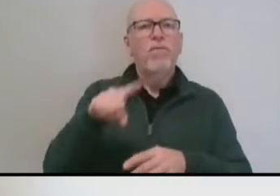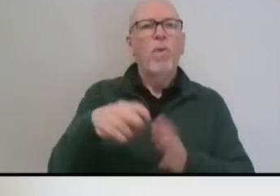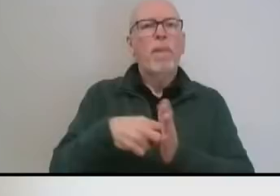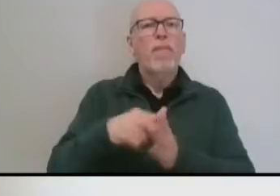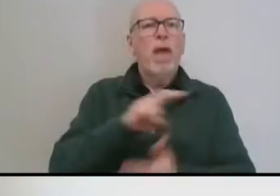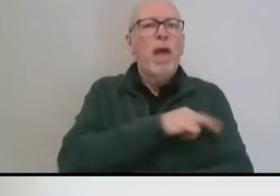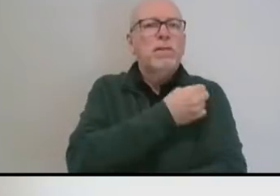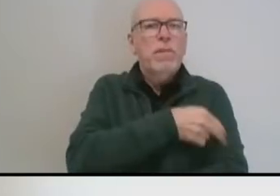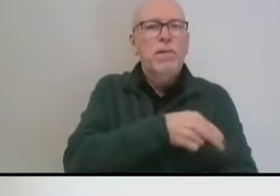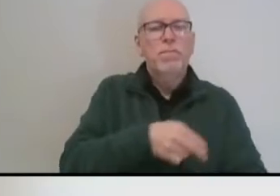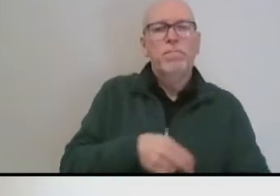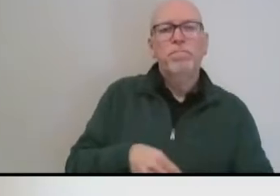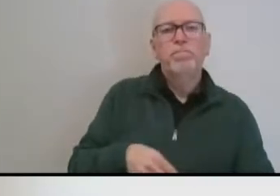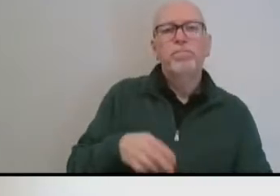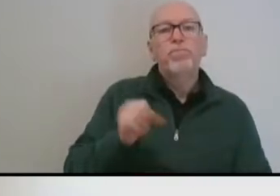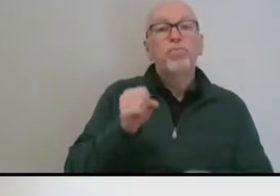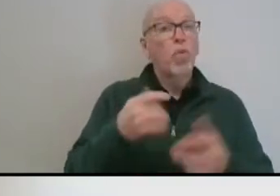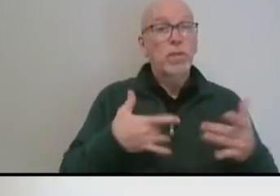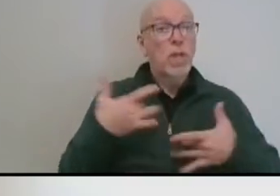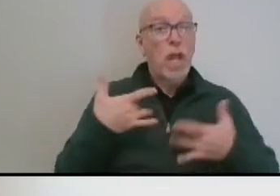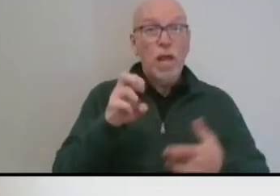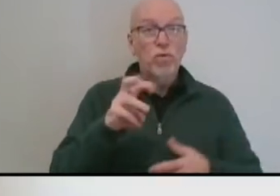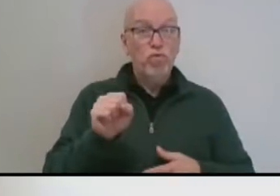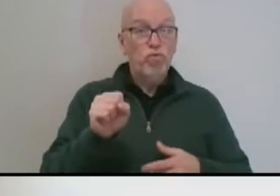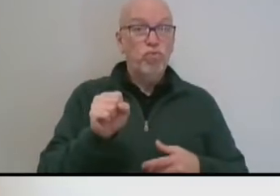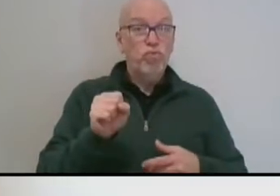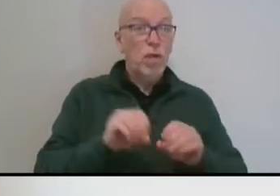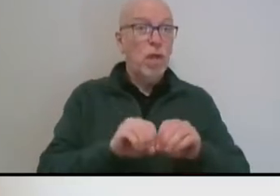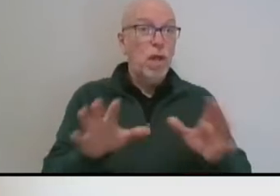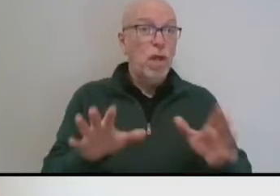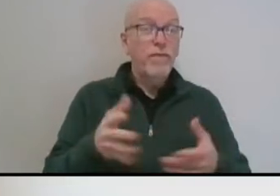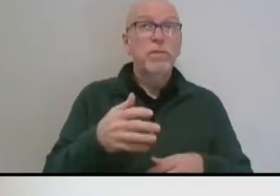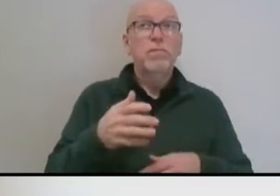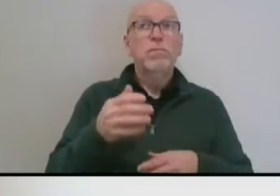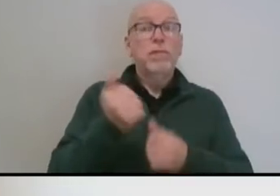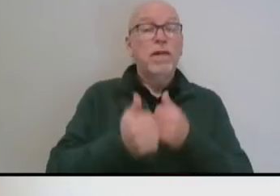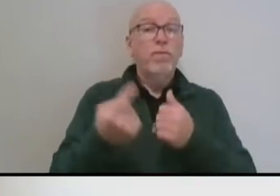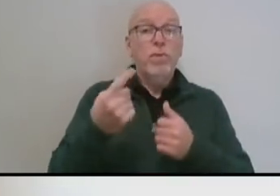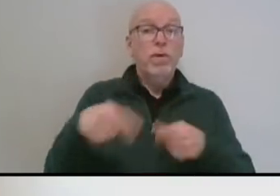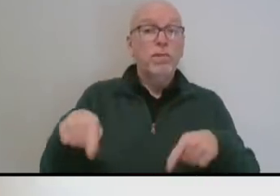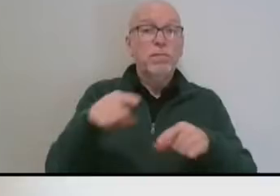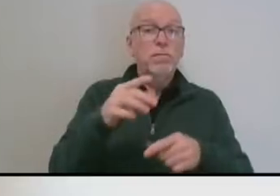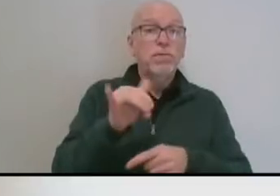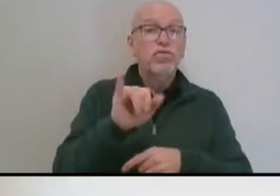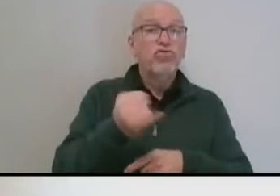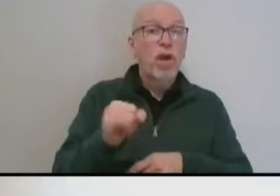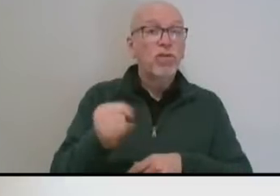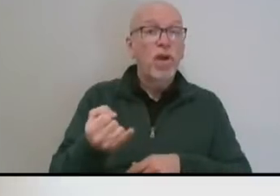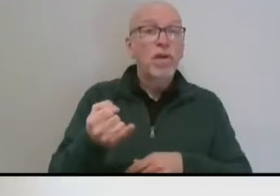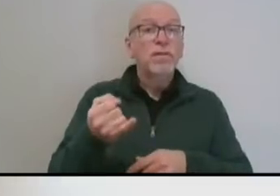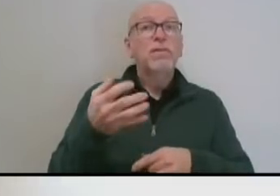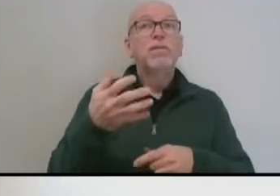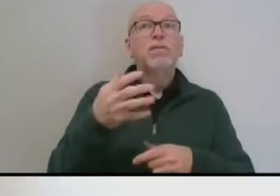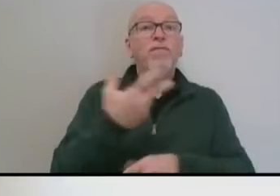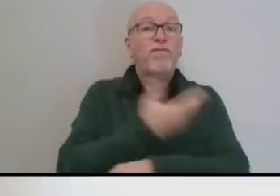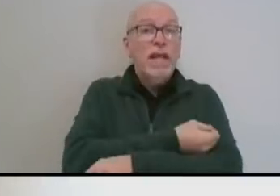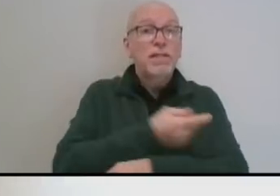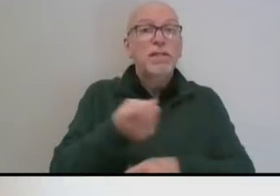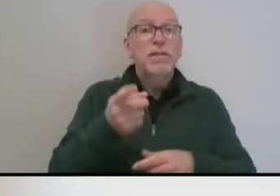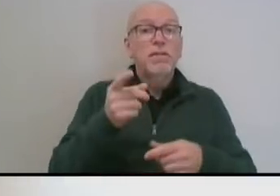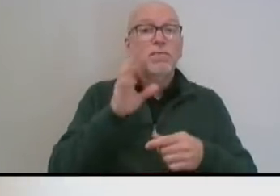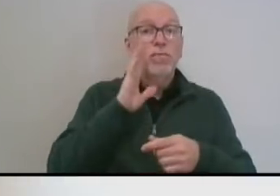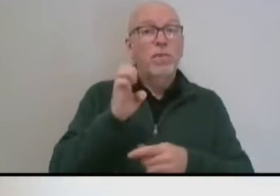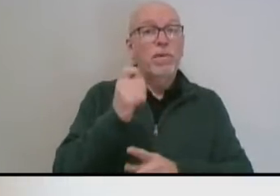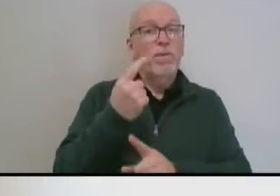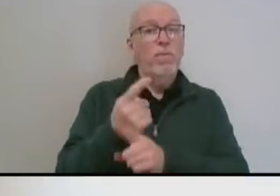Hospital. So the exciting news, obviously, that everybody has referenced there has been the Johnson & Johnson vaccination, which is going to be a